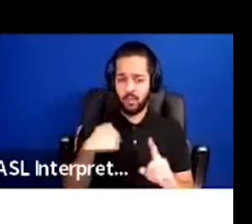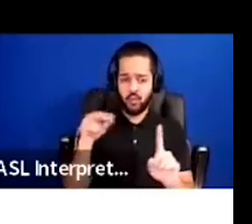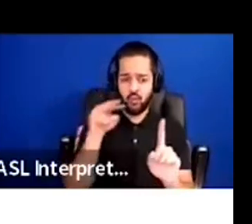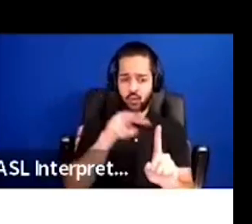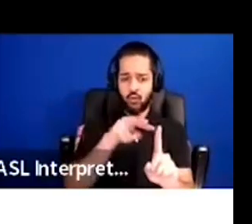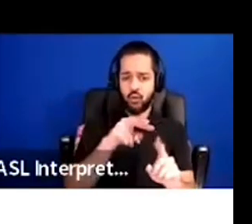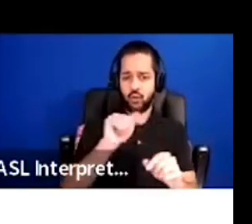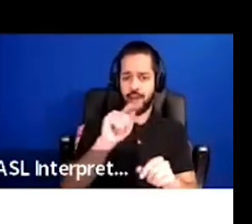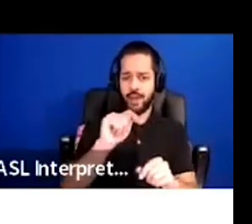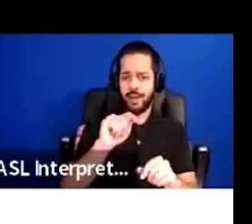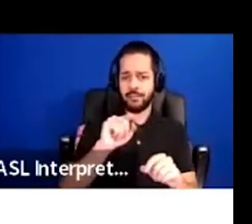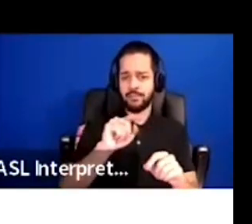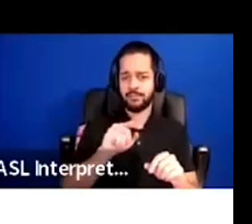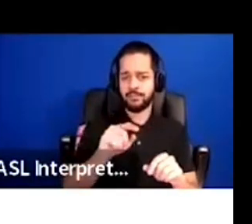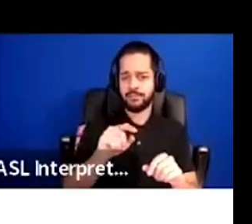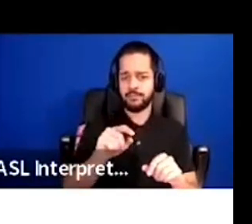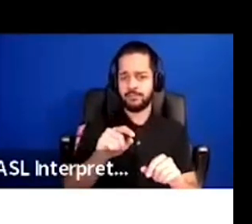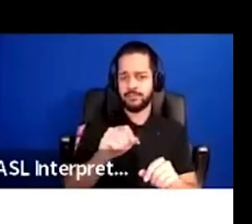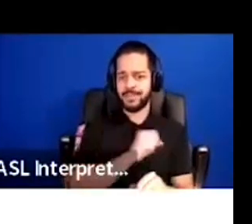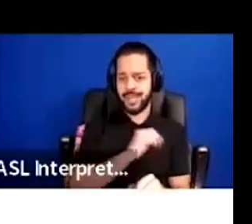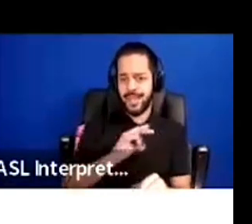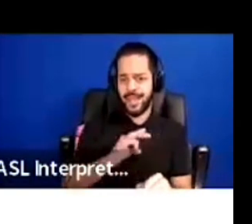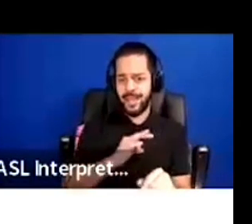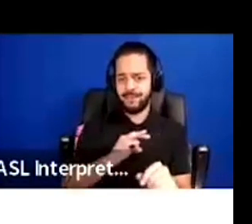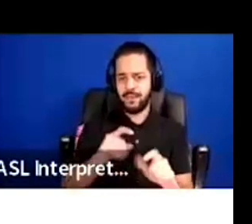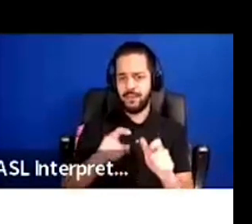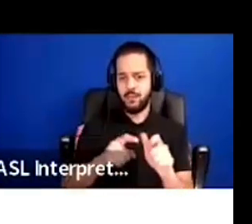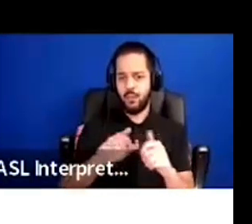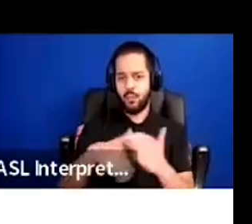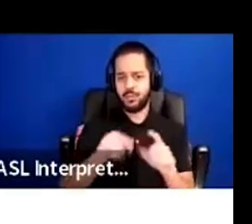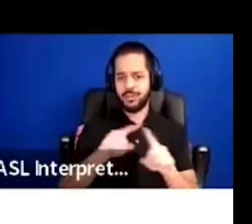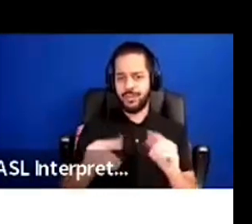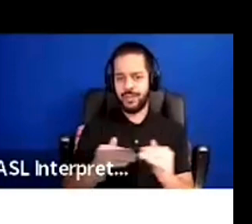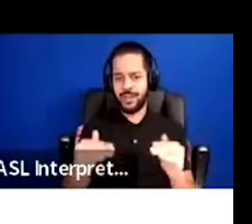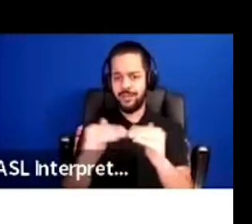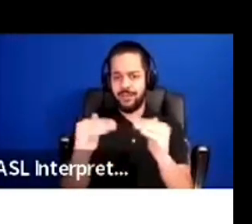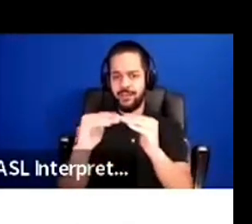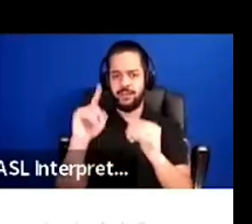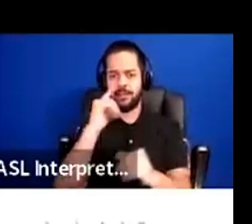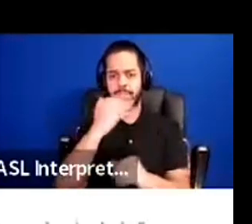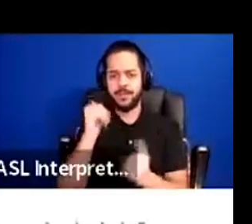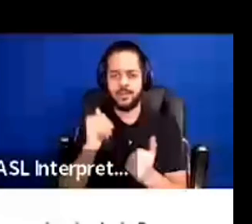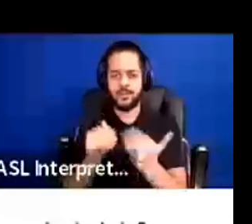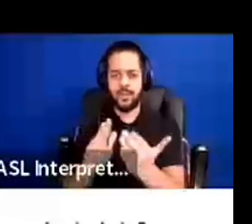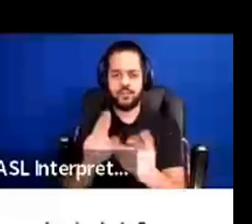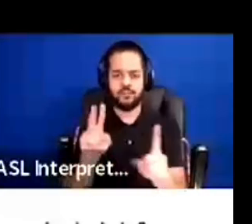to, the best practices for IEP teams. Next slide, please.